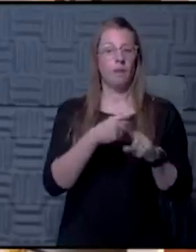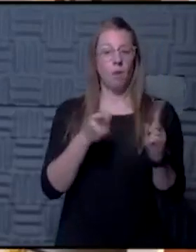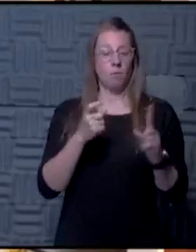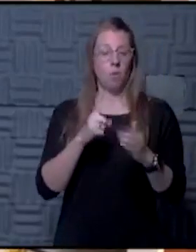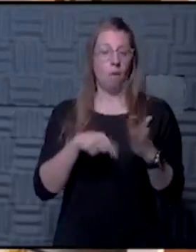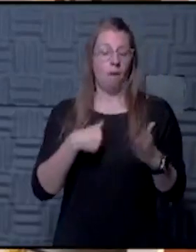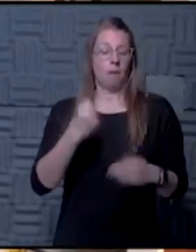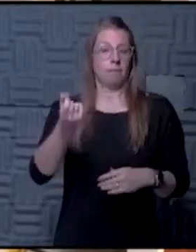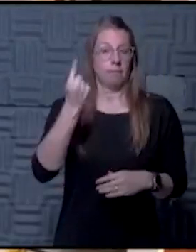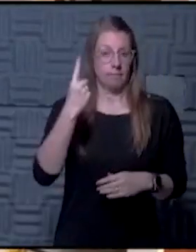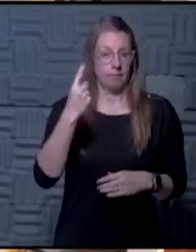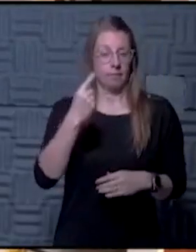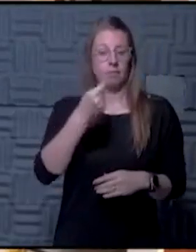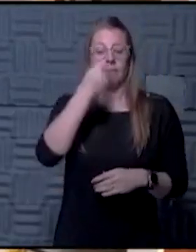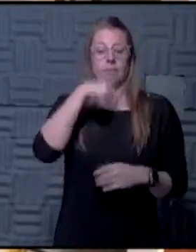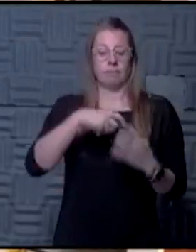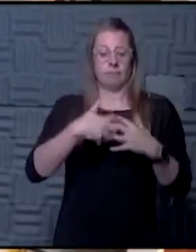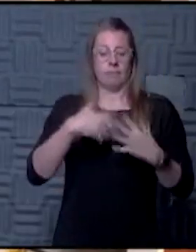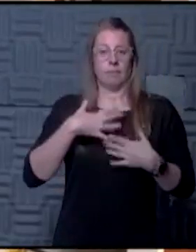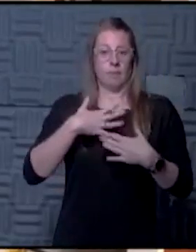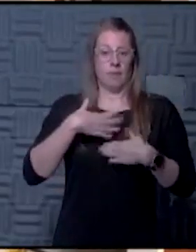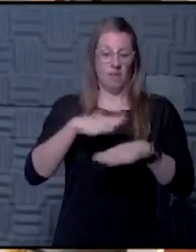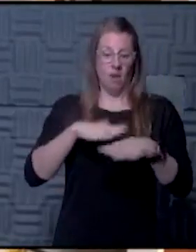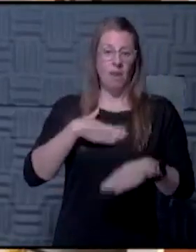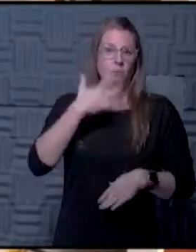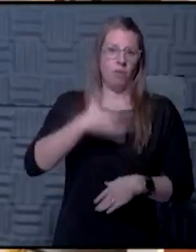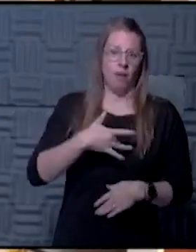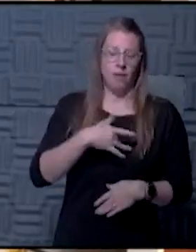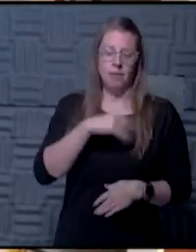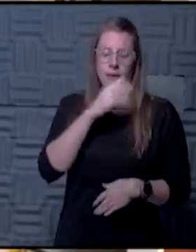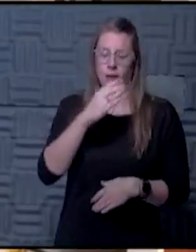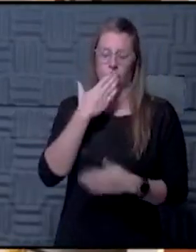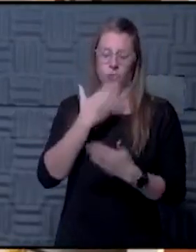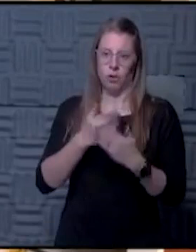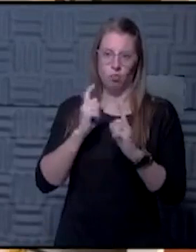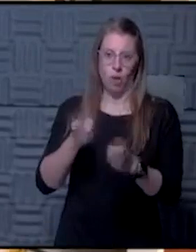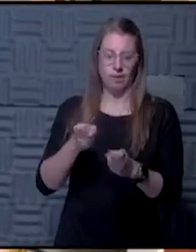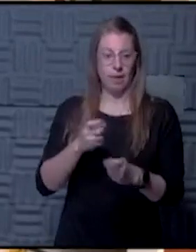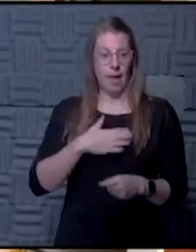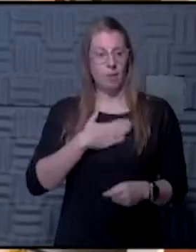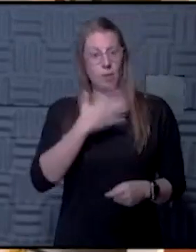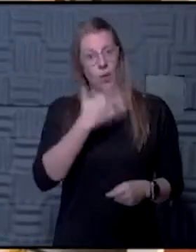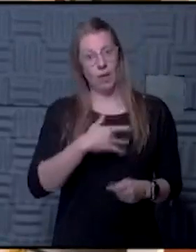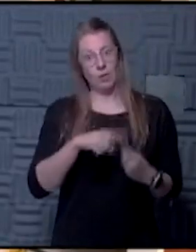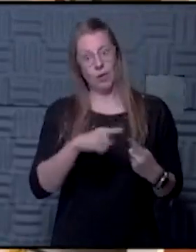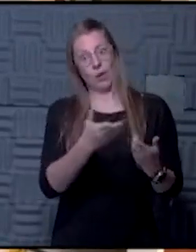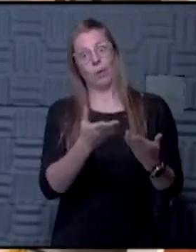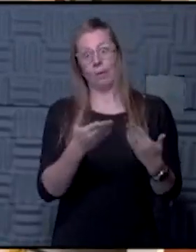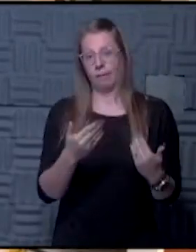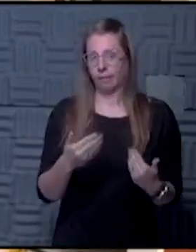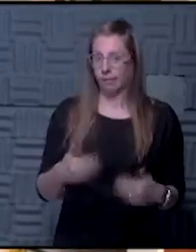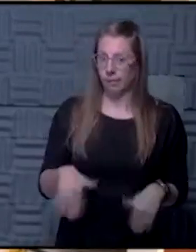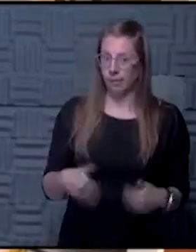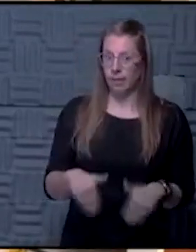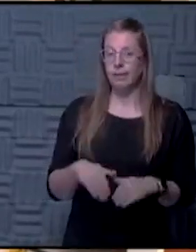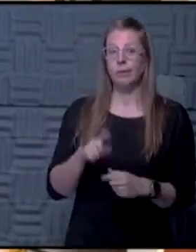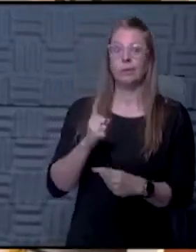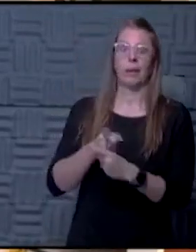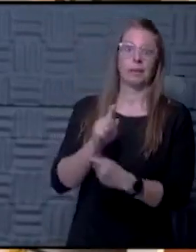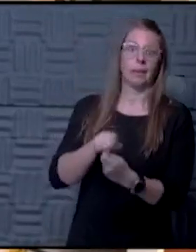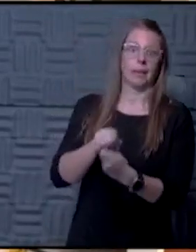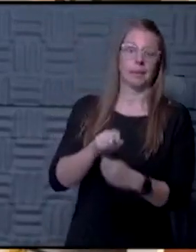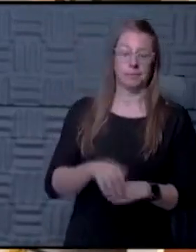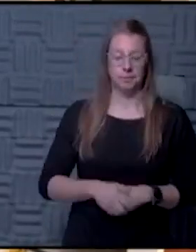understand, that's where I was intubated on my birthday. Not a very nice birthday present, but... Happy birthday to you. Yeah, exactly. But,